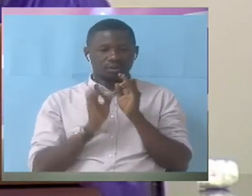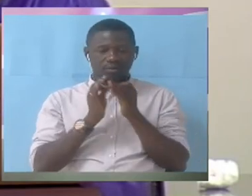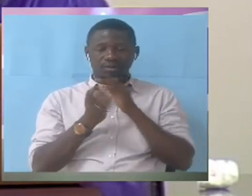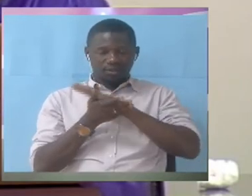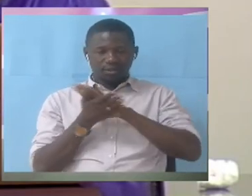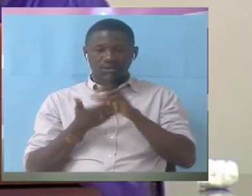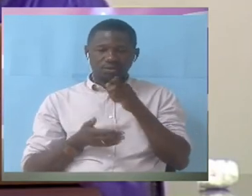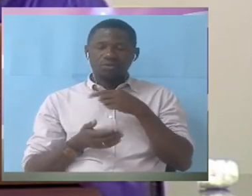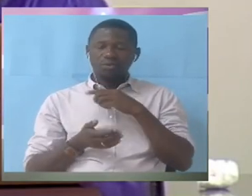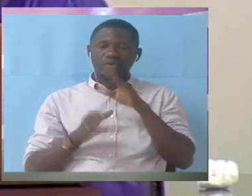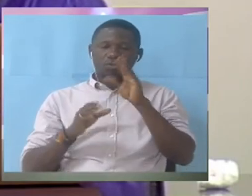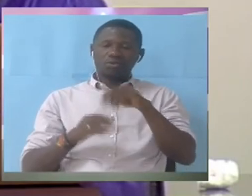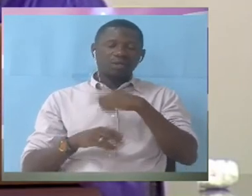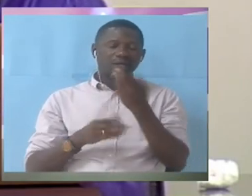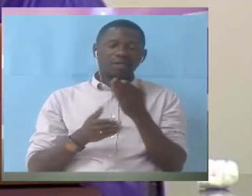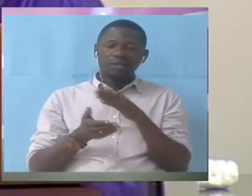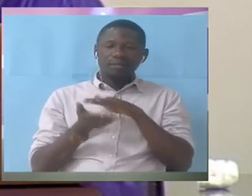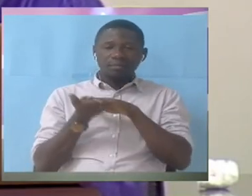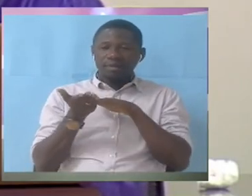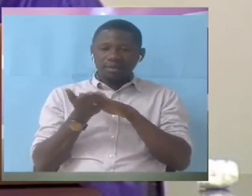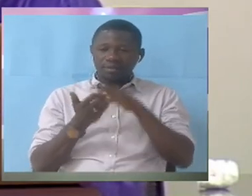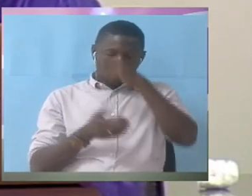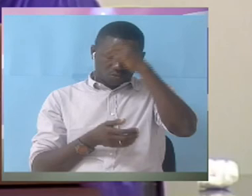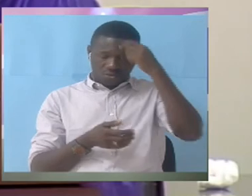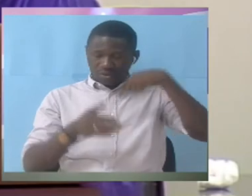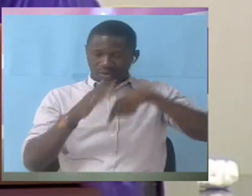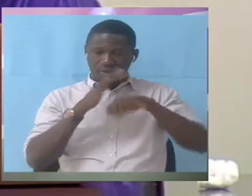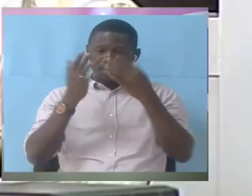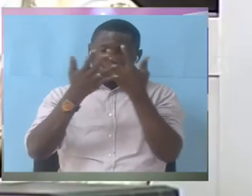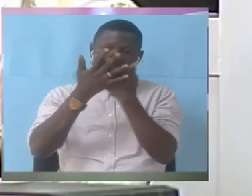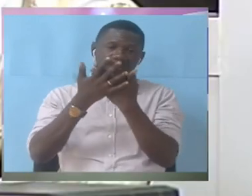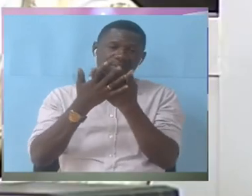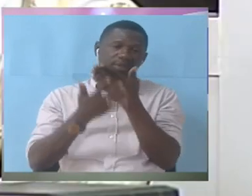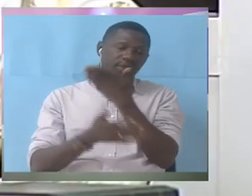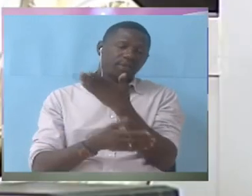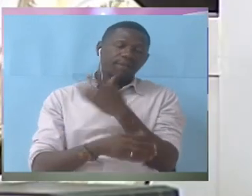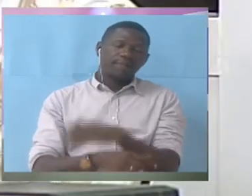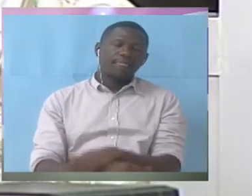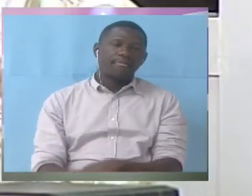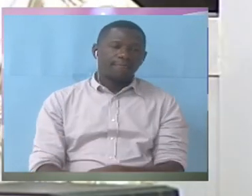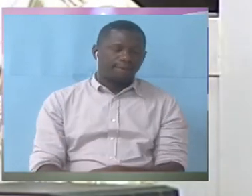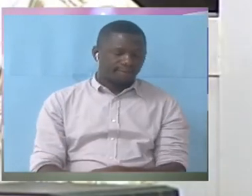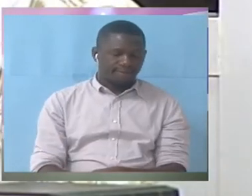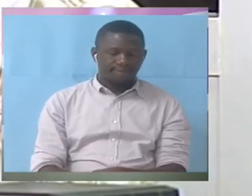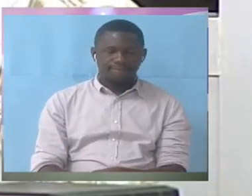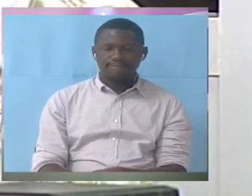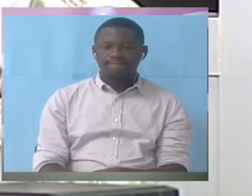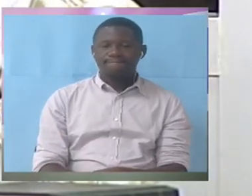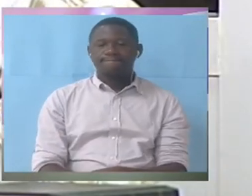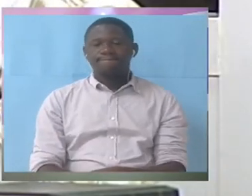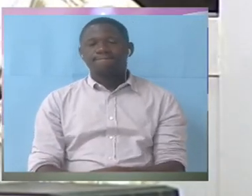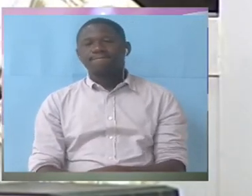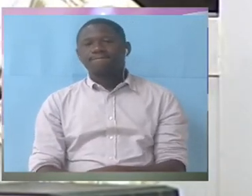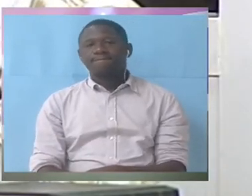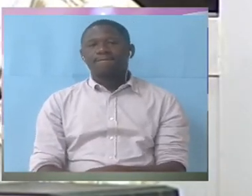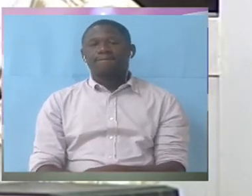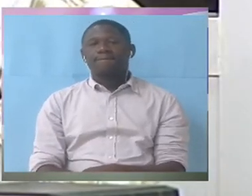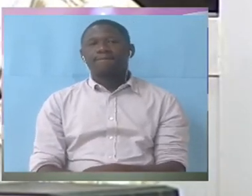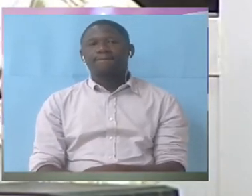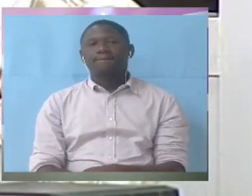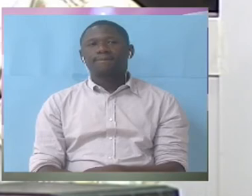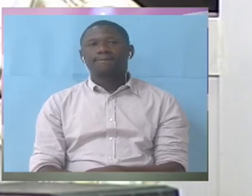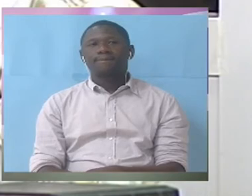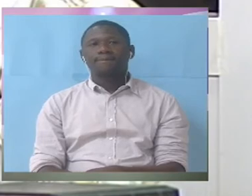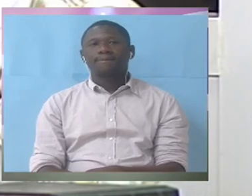the prisons whilst you were detained jere jeuf dr njie setal nga ñu ne sum nek bi nga nekke ci bir kasso bi fofu ligeyulo ben ligey bo xamne mu